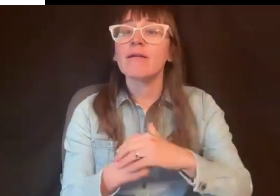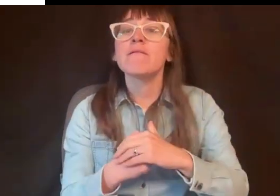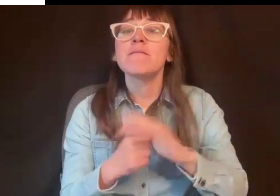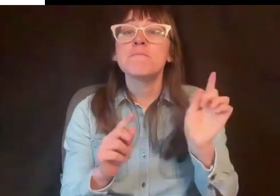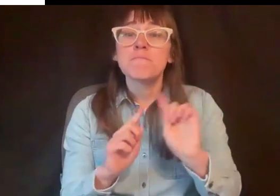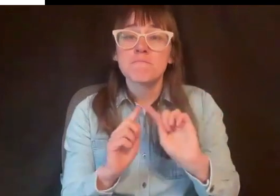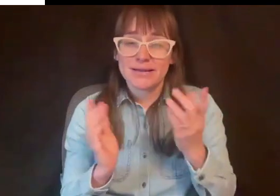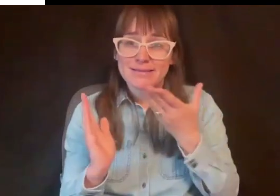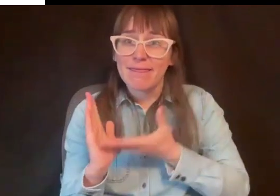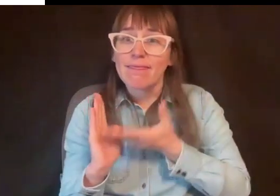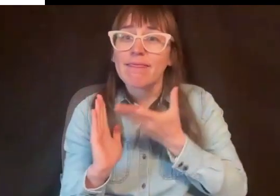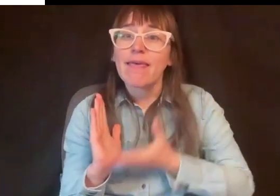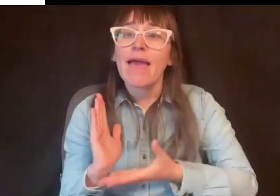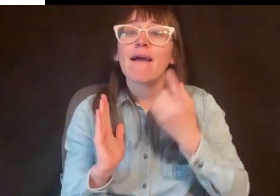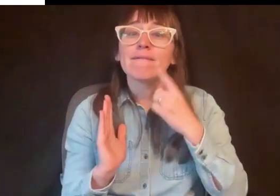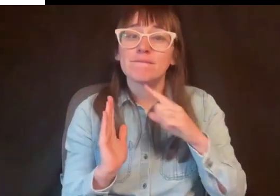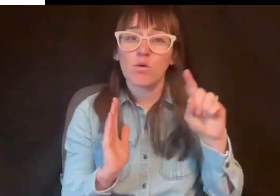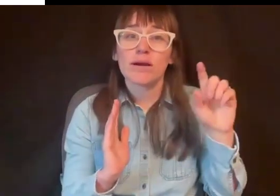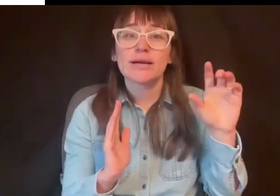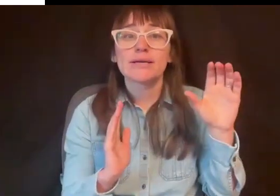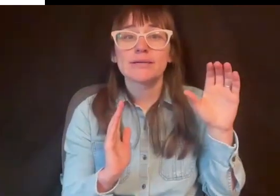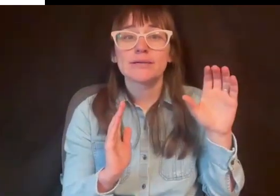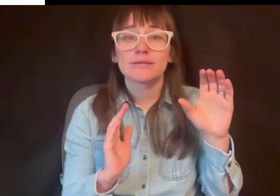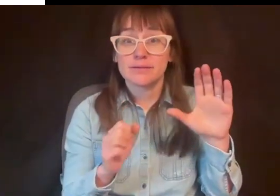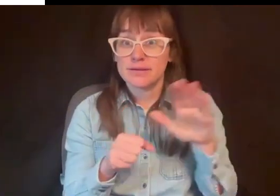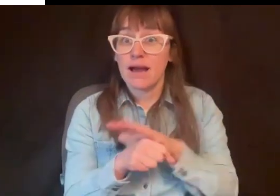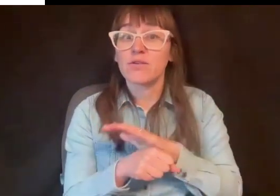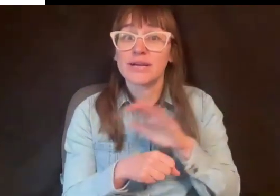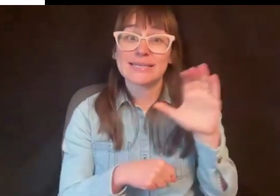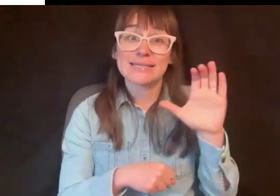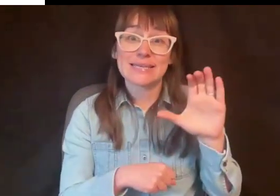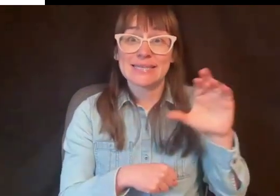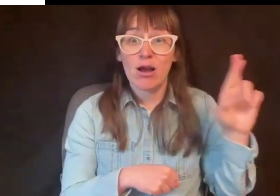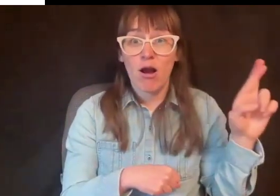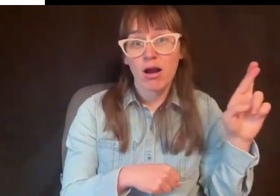provision is in there, and that's where CCR is covered. Next slide.